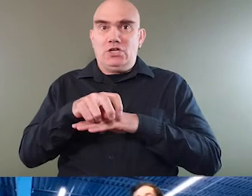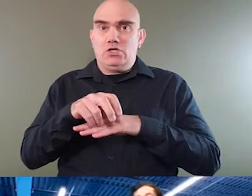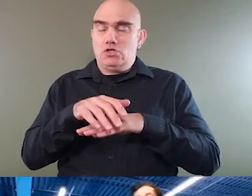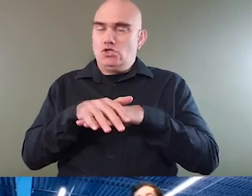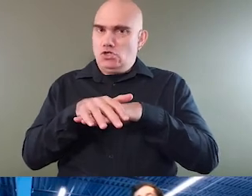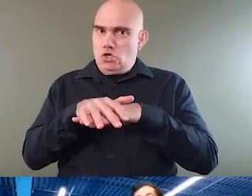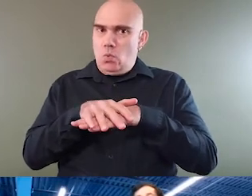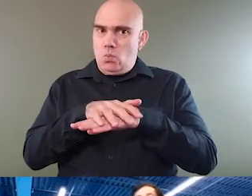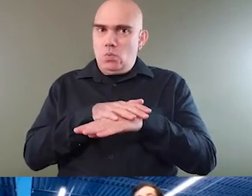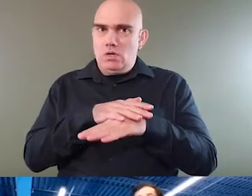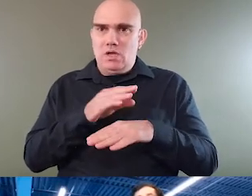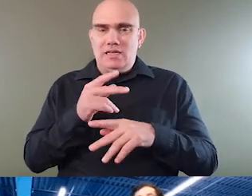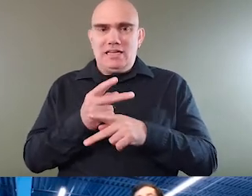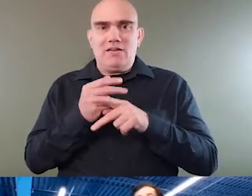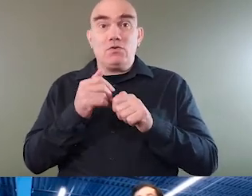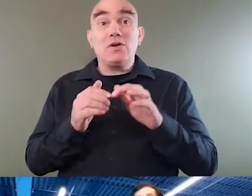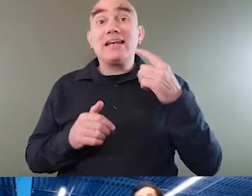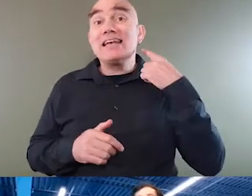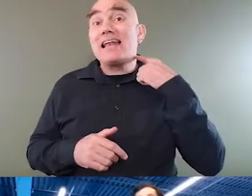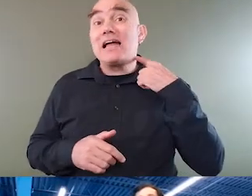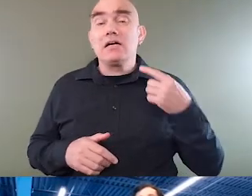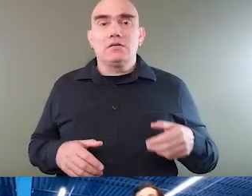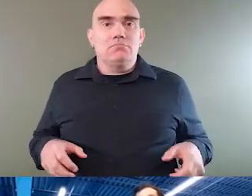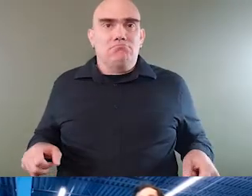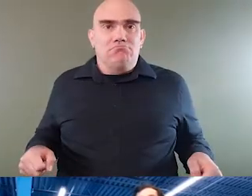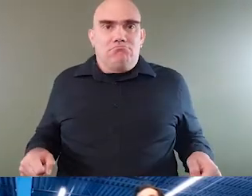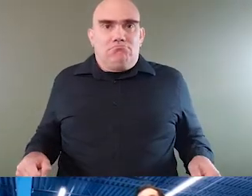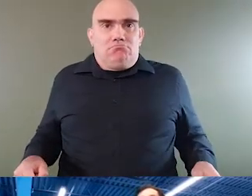slowly and being careful with your neck.